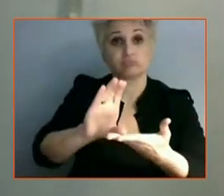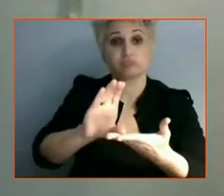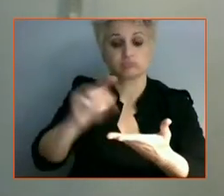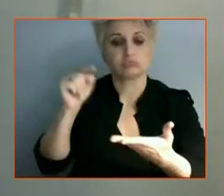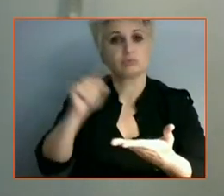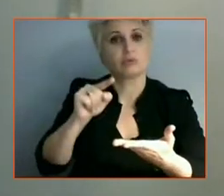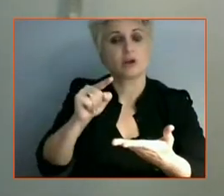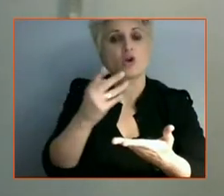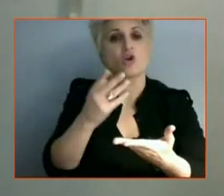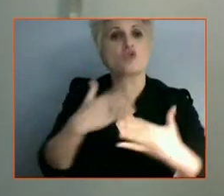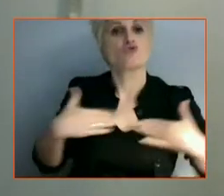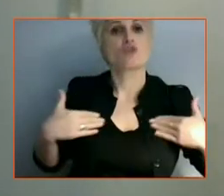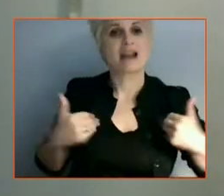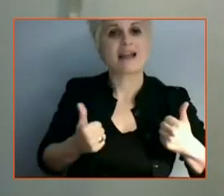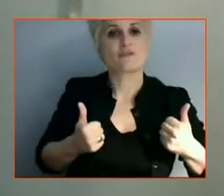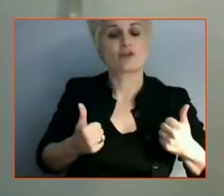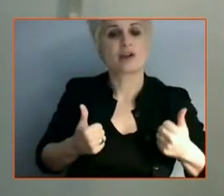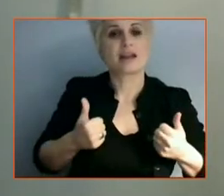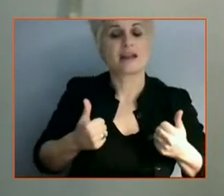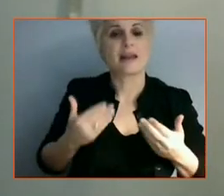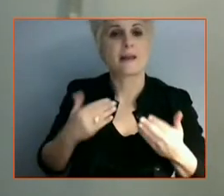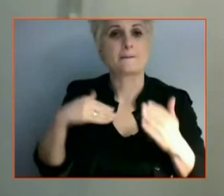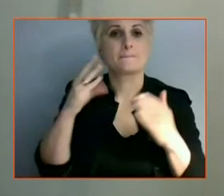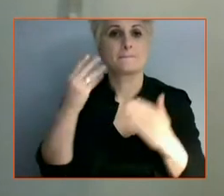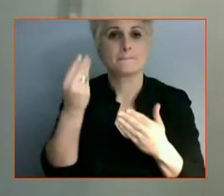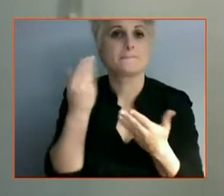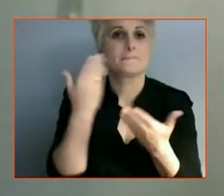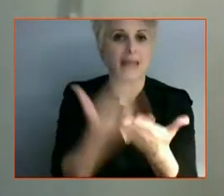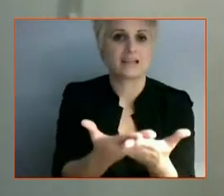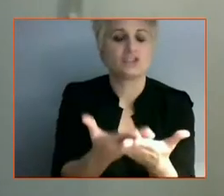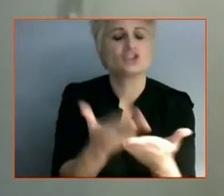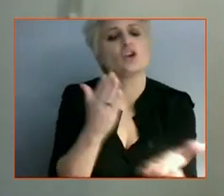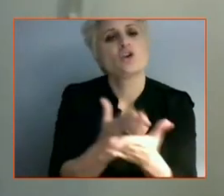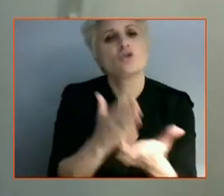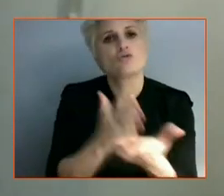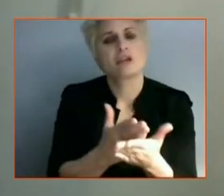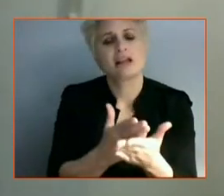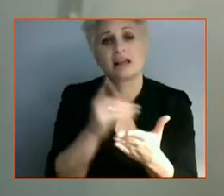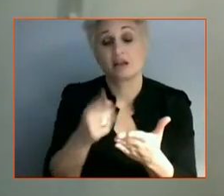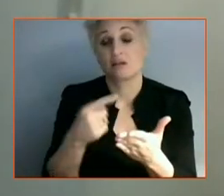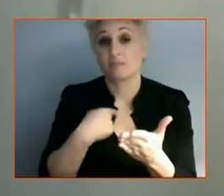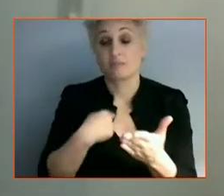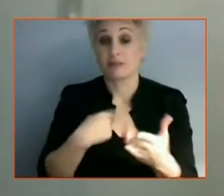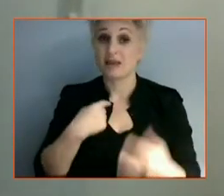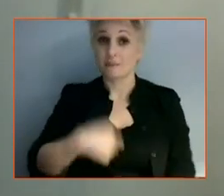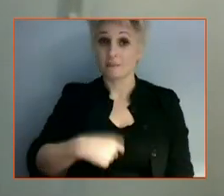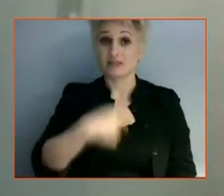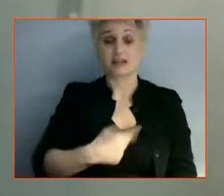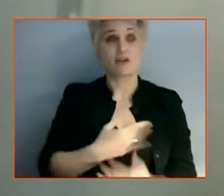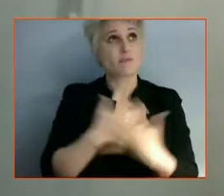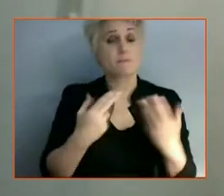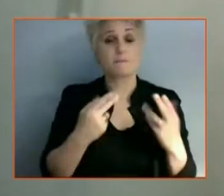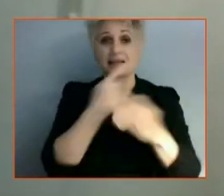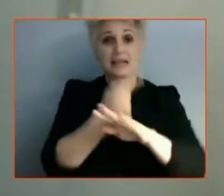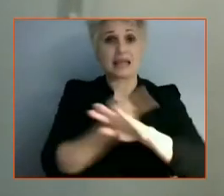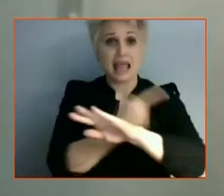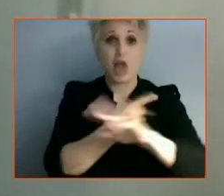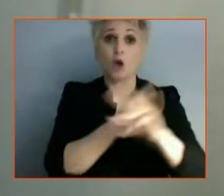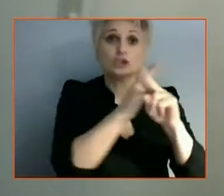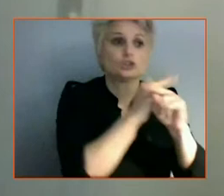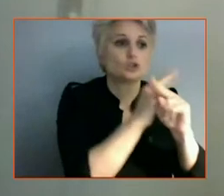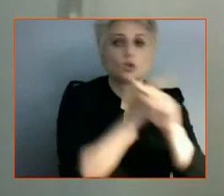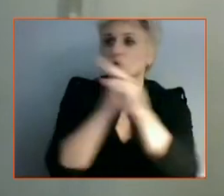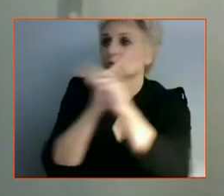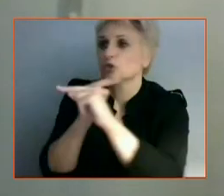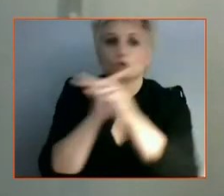informed by the sector themselves. In fact, I spent many hours on Zoom with different cohorts from across